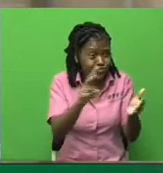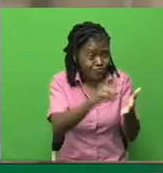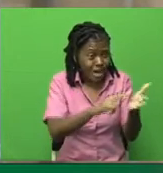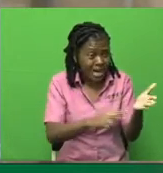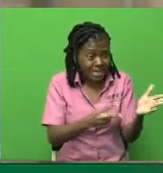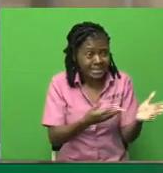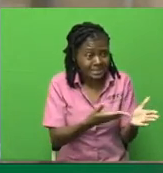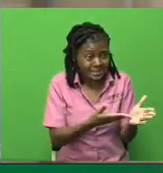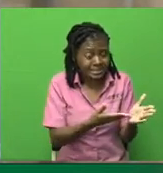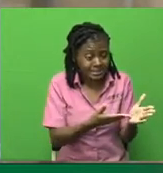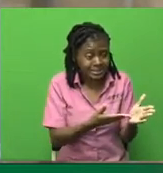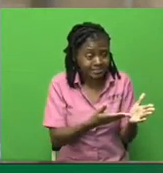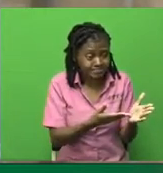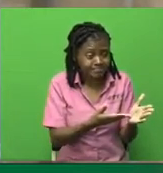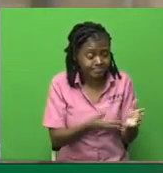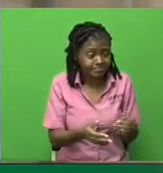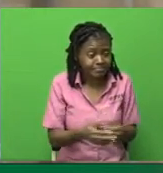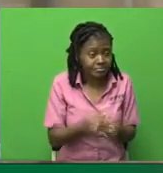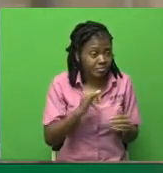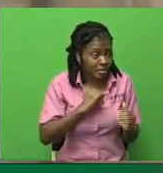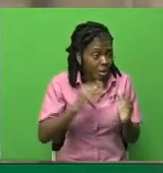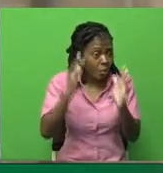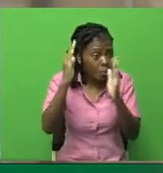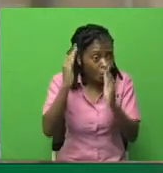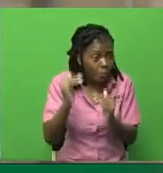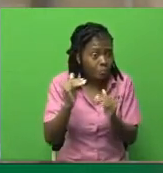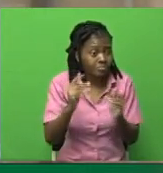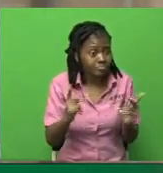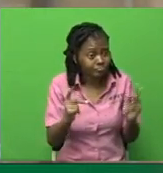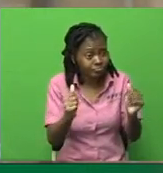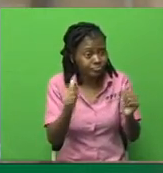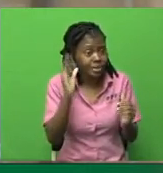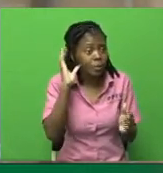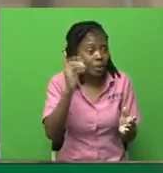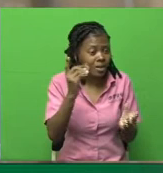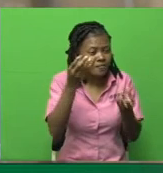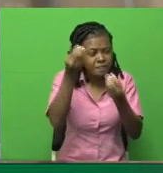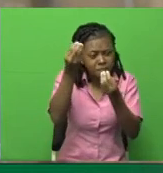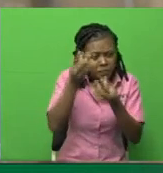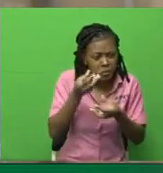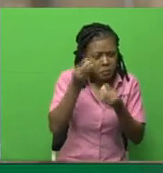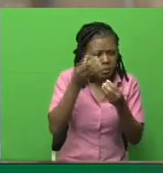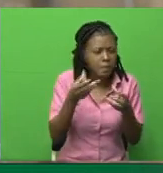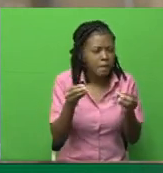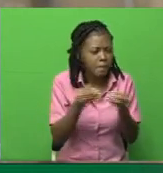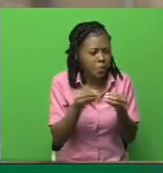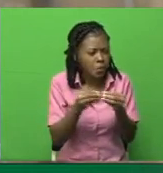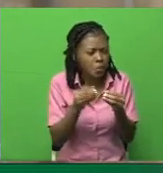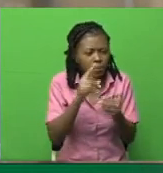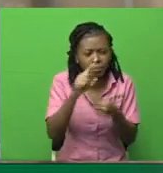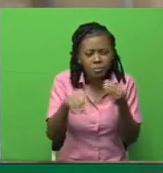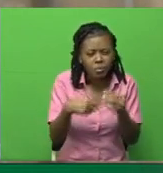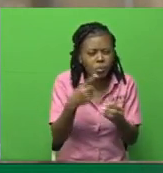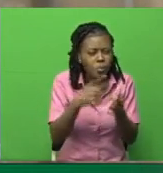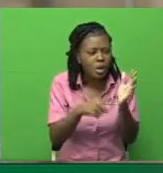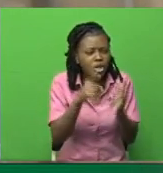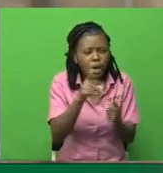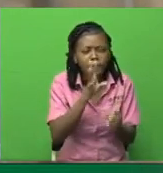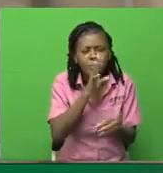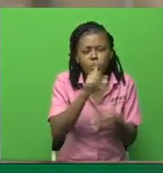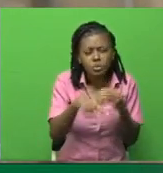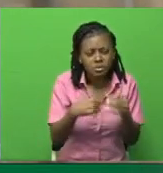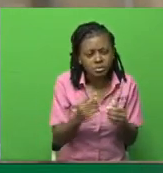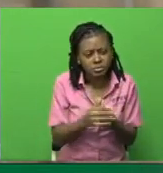but I was hoping that the leader of the opposition would have provided us with more details of what she was referring to but unfortunately